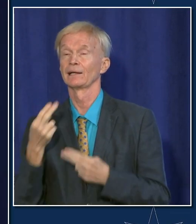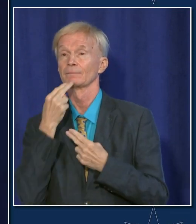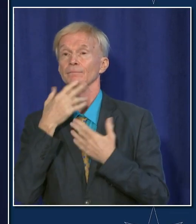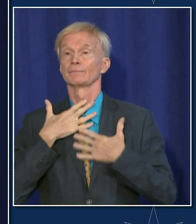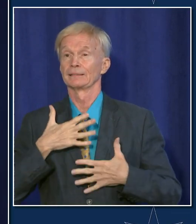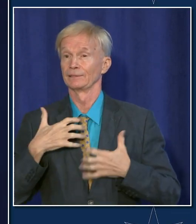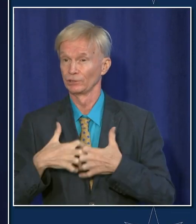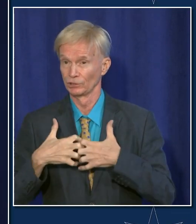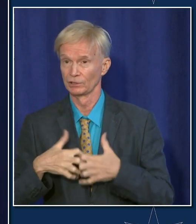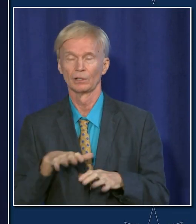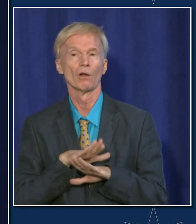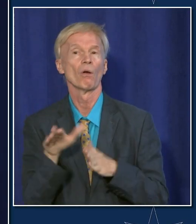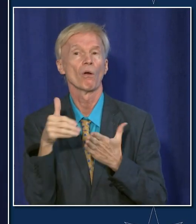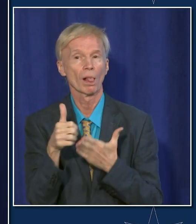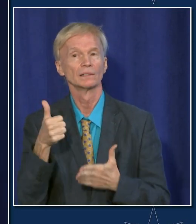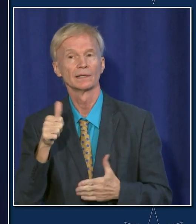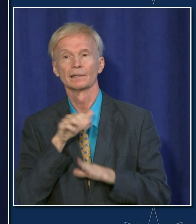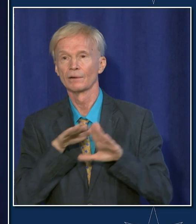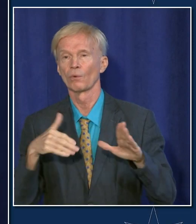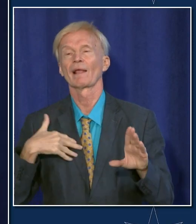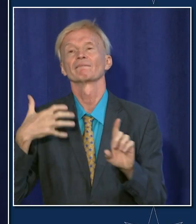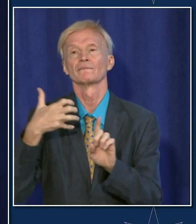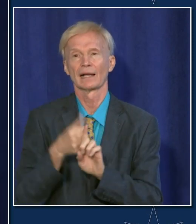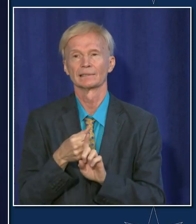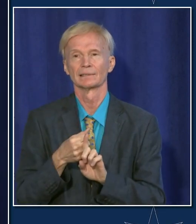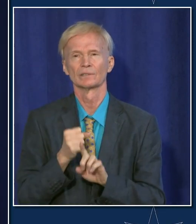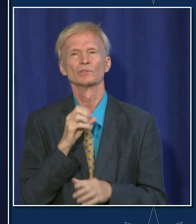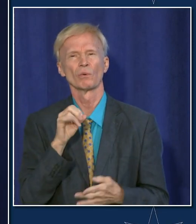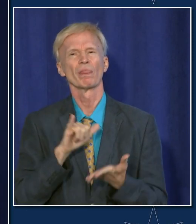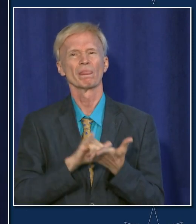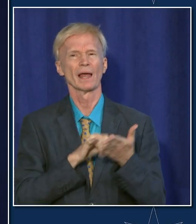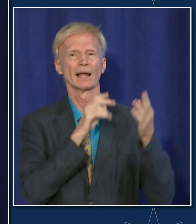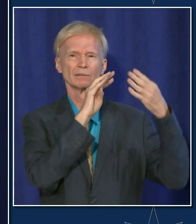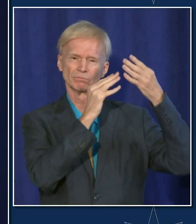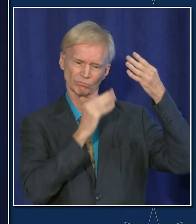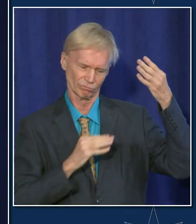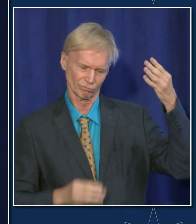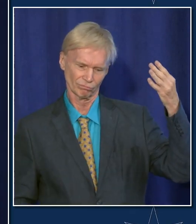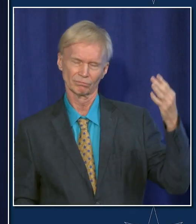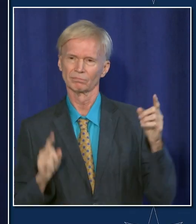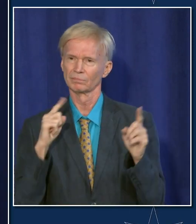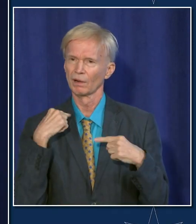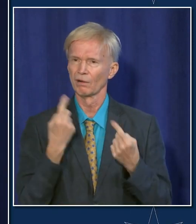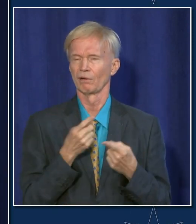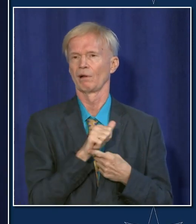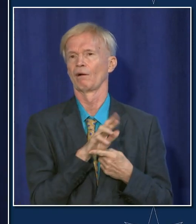were unvaccinated. If you look at patterns of hospitals across Louisiana, across Texas,